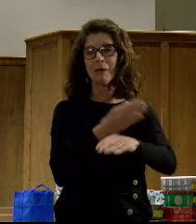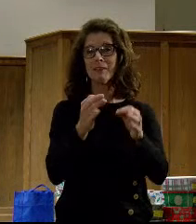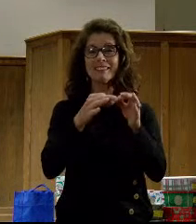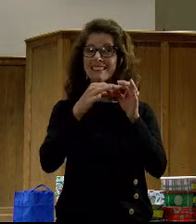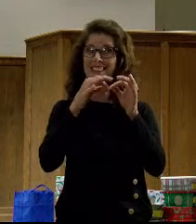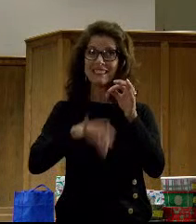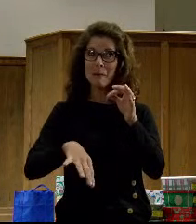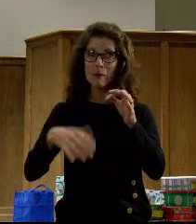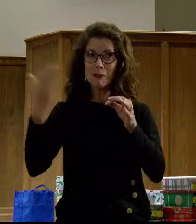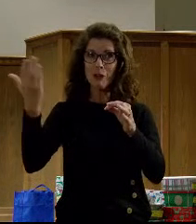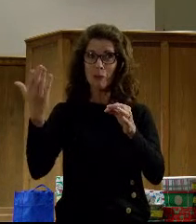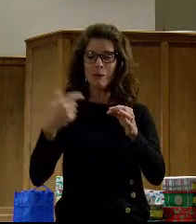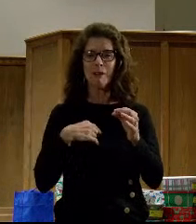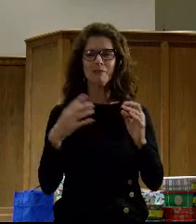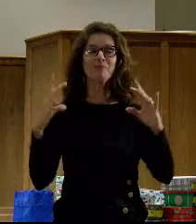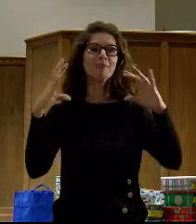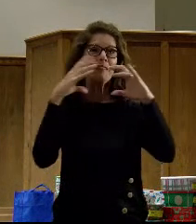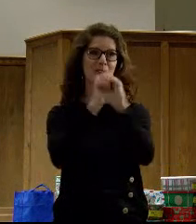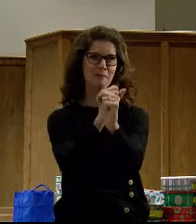just to summarize,